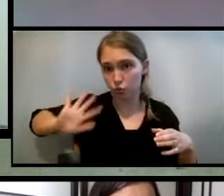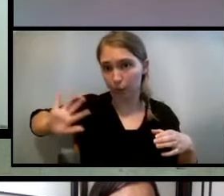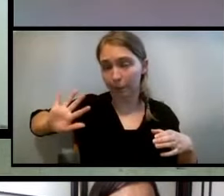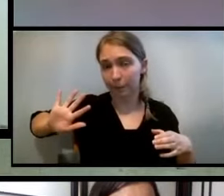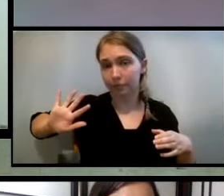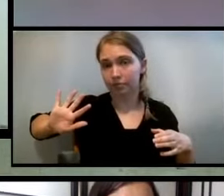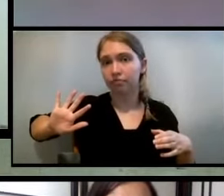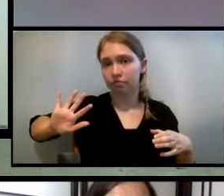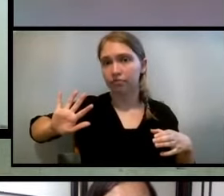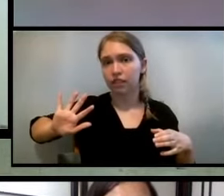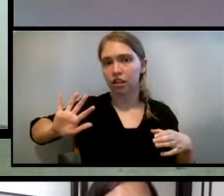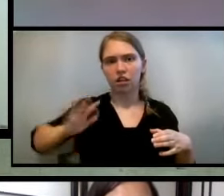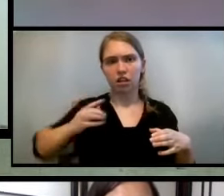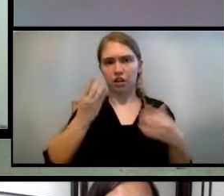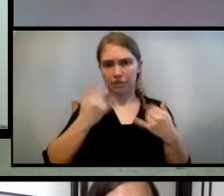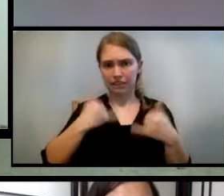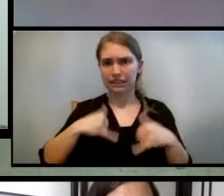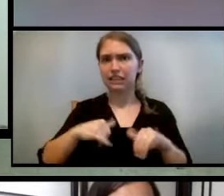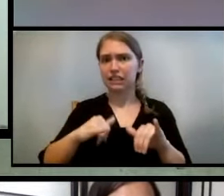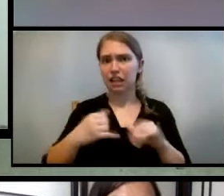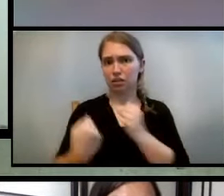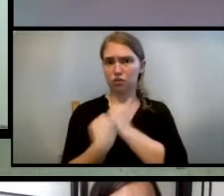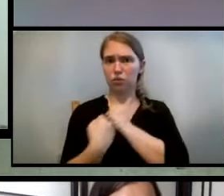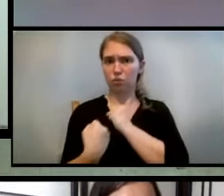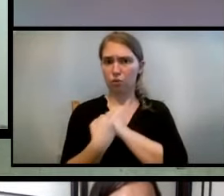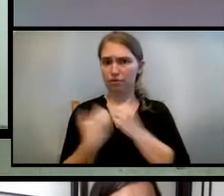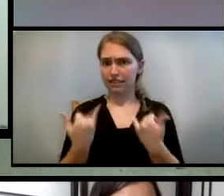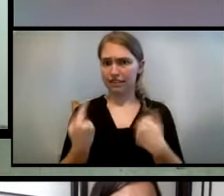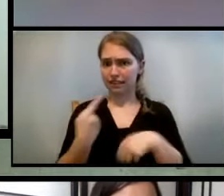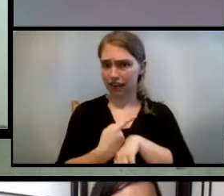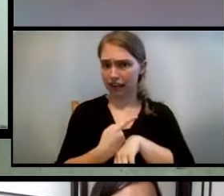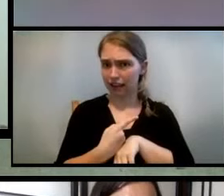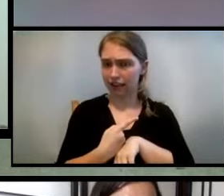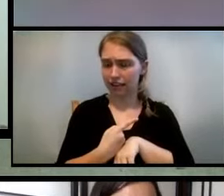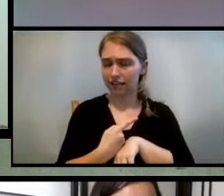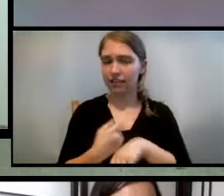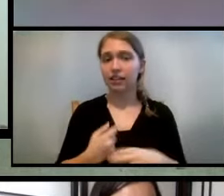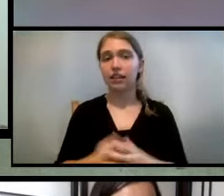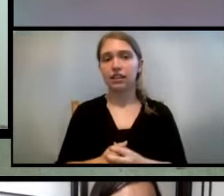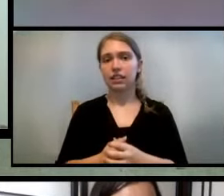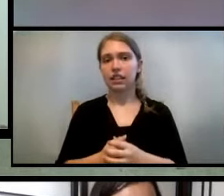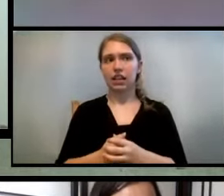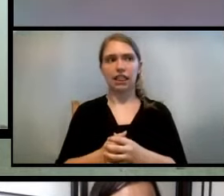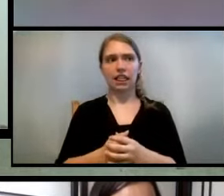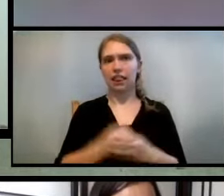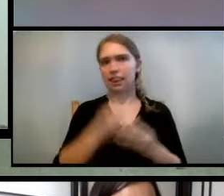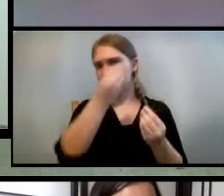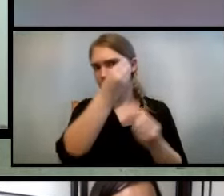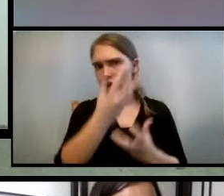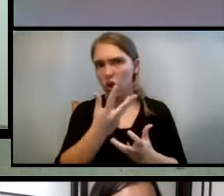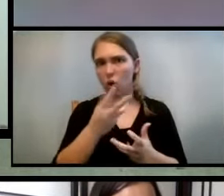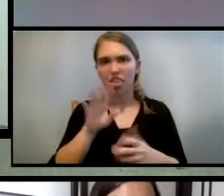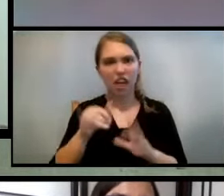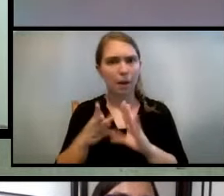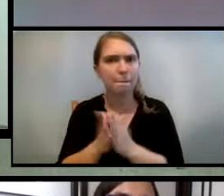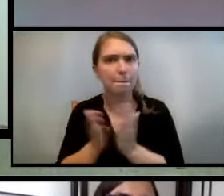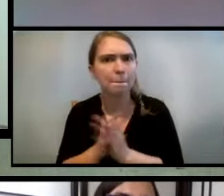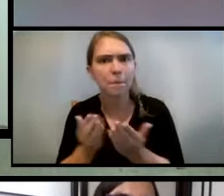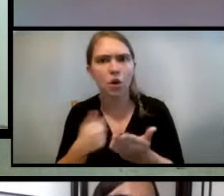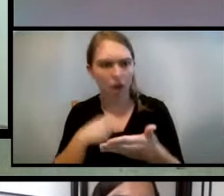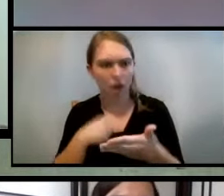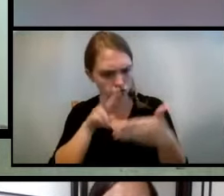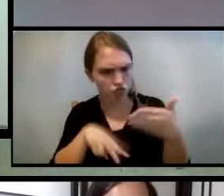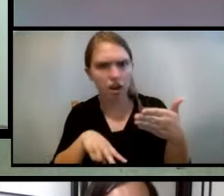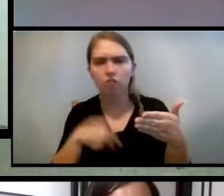Forum are still some of my biggest supporters. They still send me things. They're like, we've read your thing and that thing, great job. And